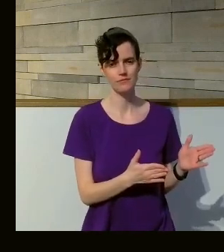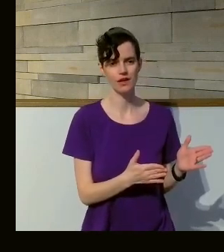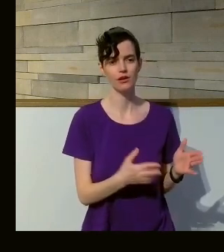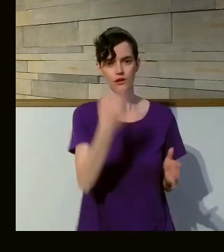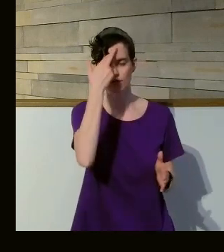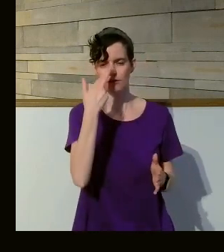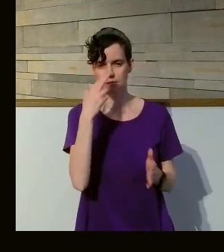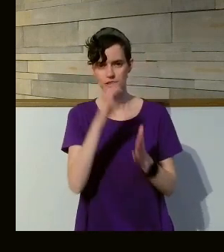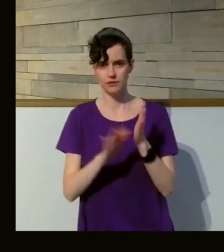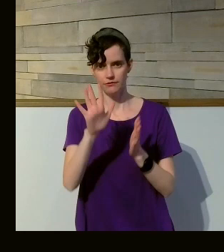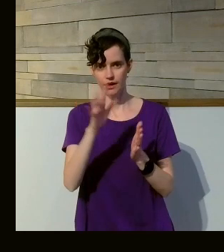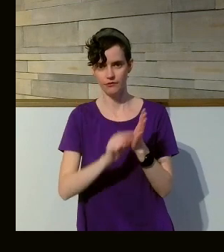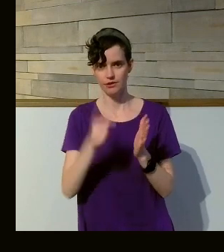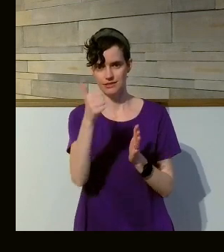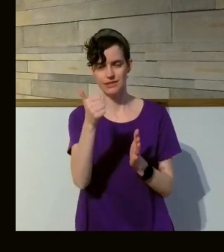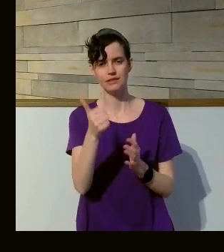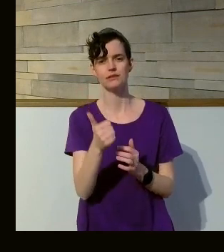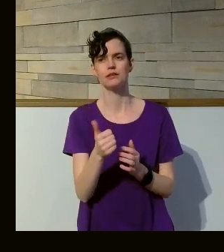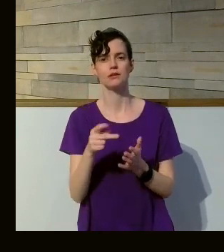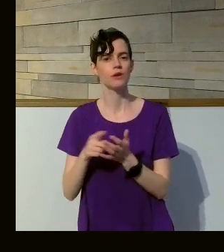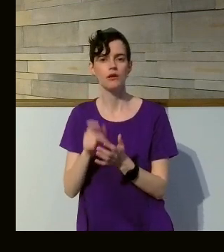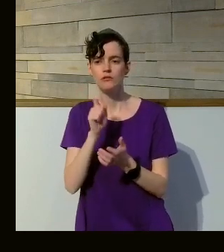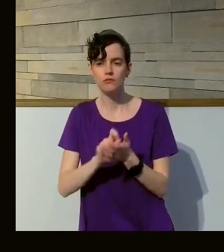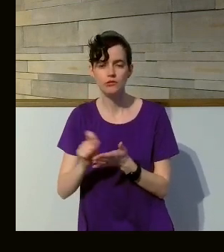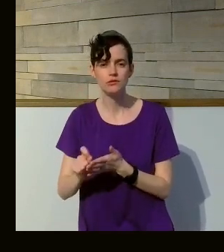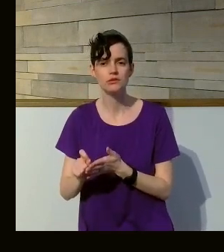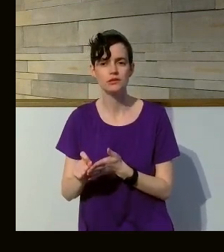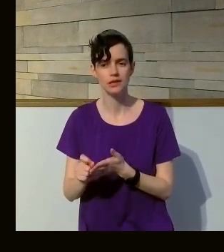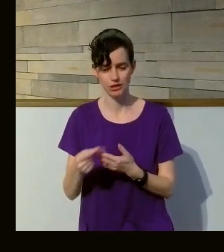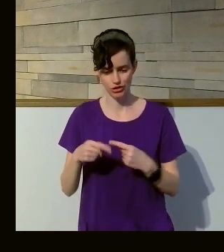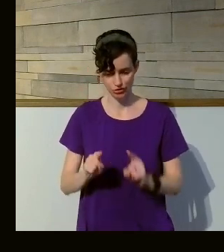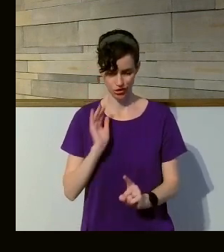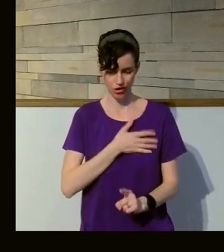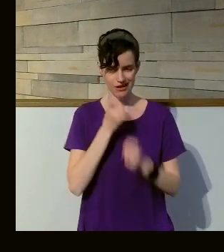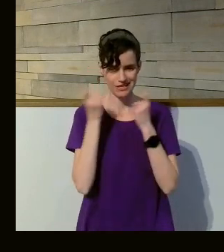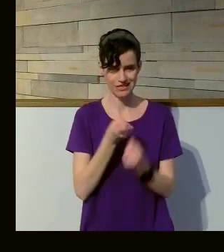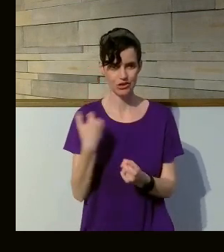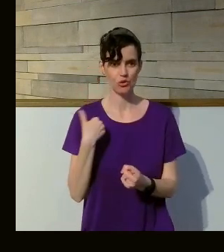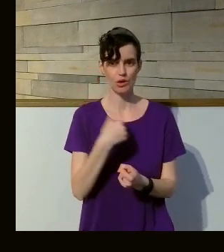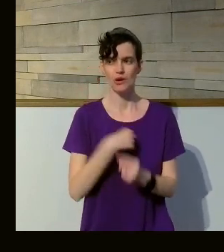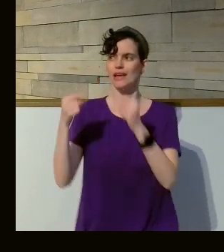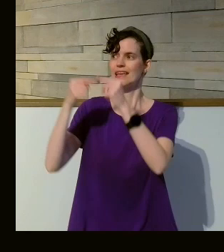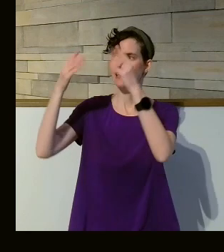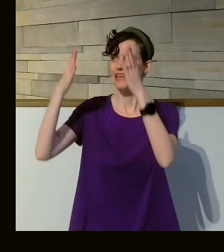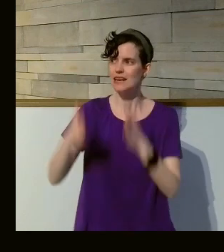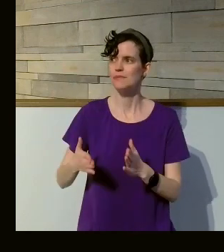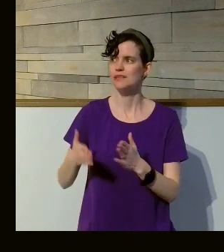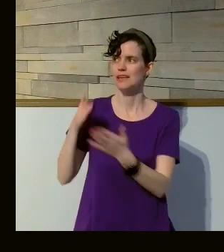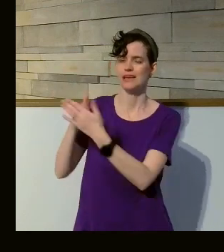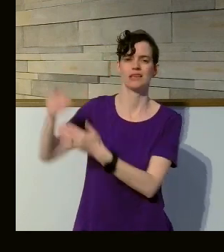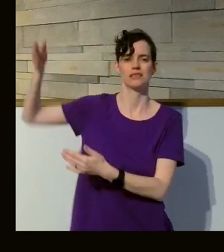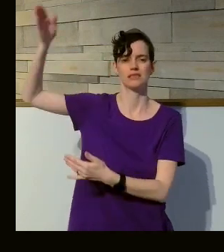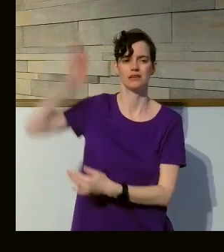Romans 5, verse 10, Paul writes and says that in our sin, we were enemies of